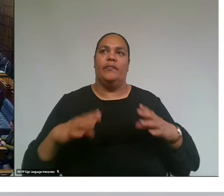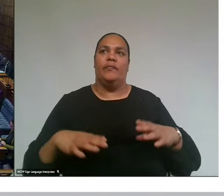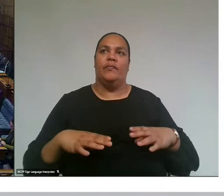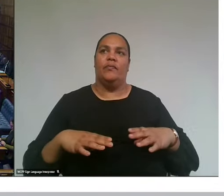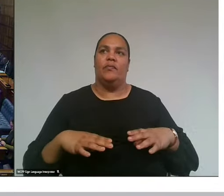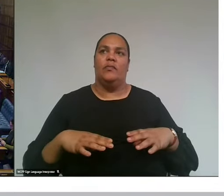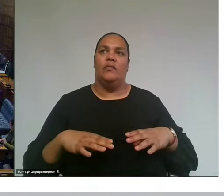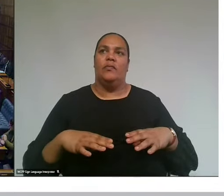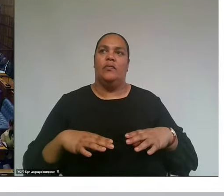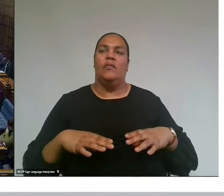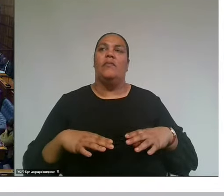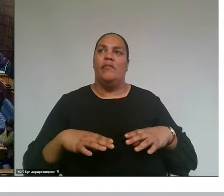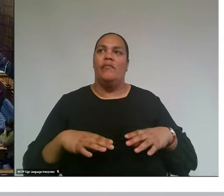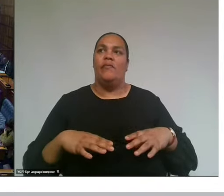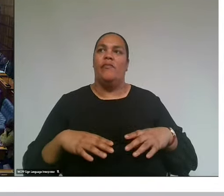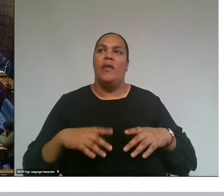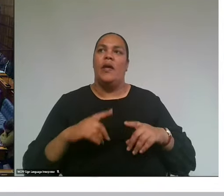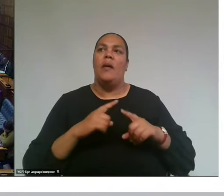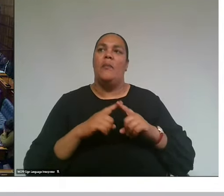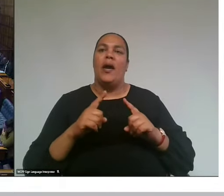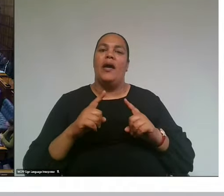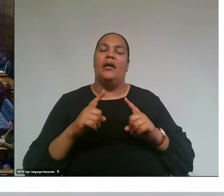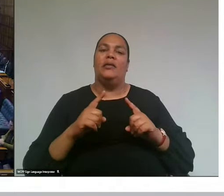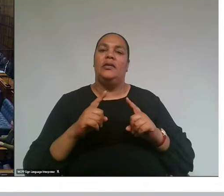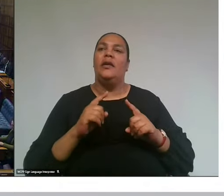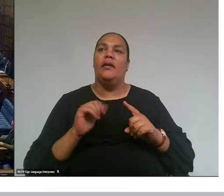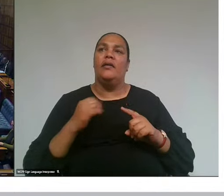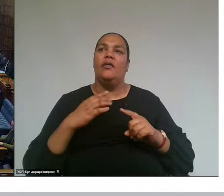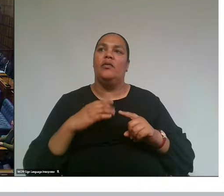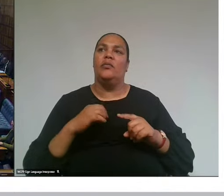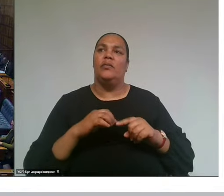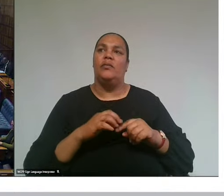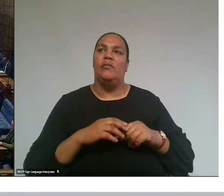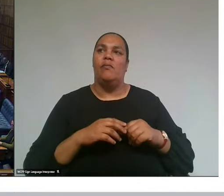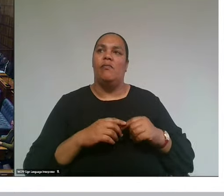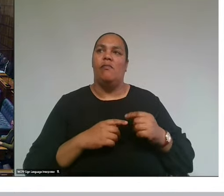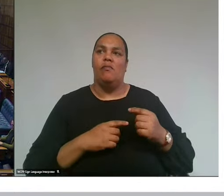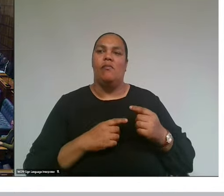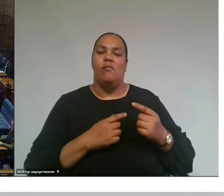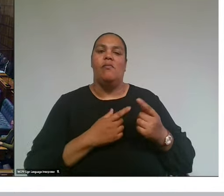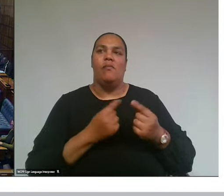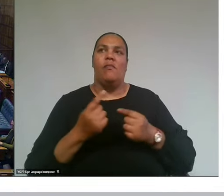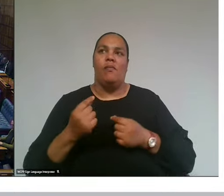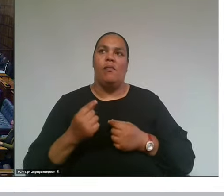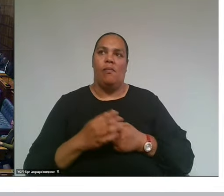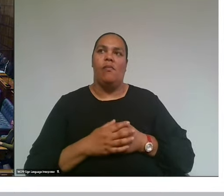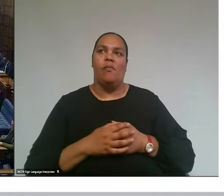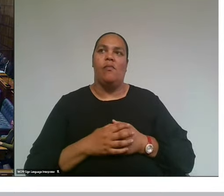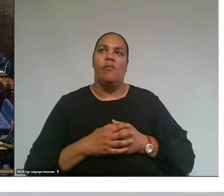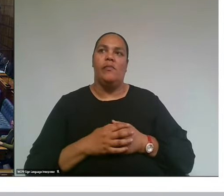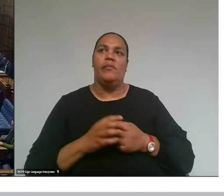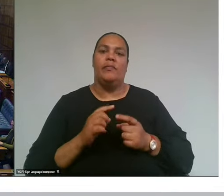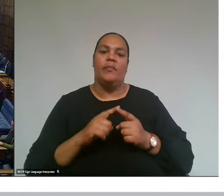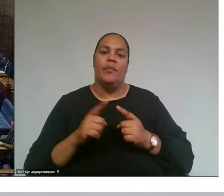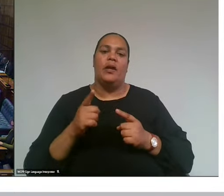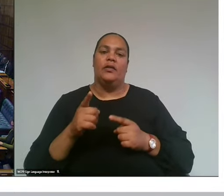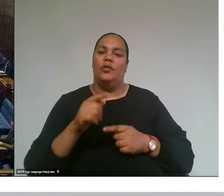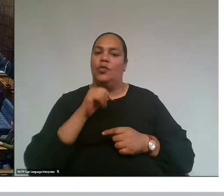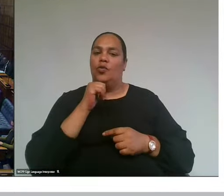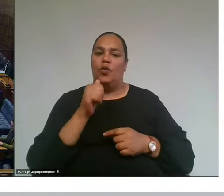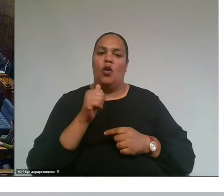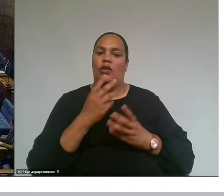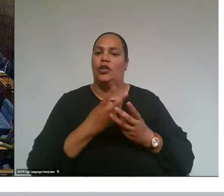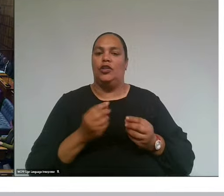documents in properly or it's actually the client's fault and then when you ask him are you satisfied with the service no I'm not satisfied with the service so it wasn't in it wasn't